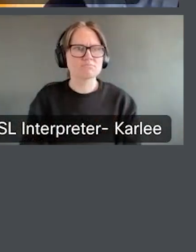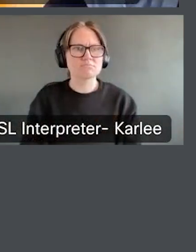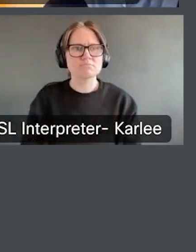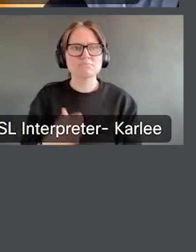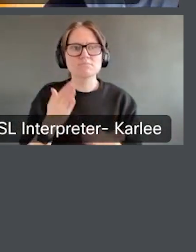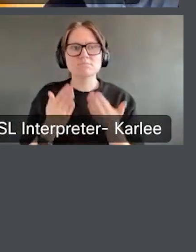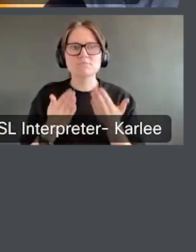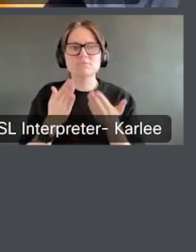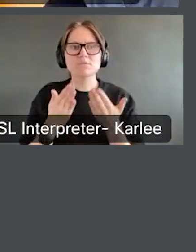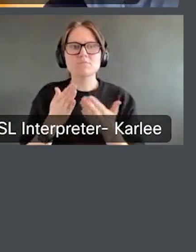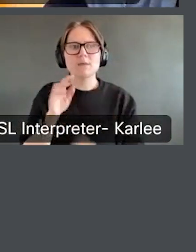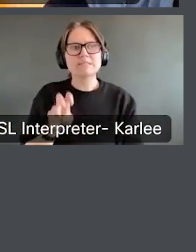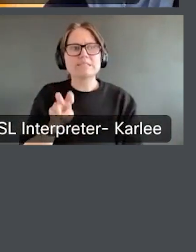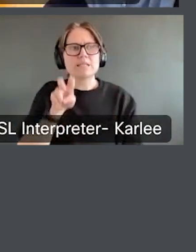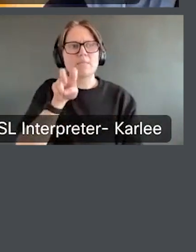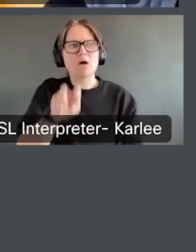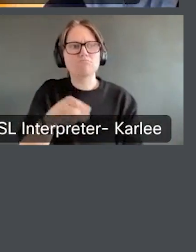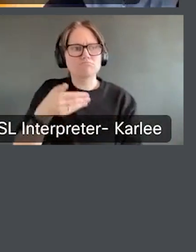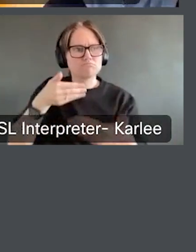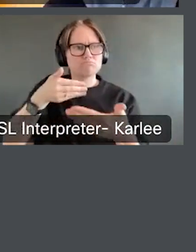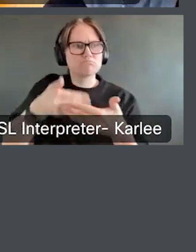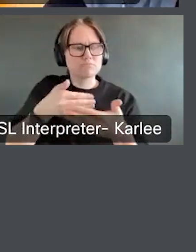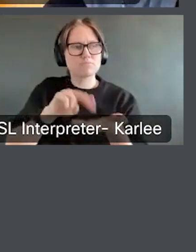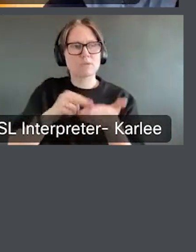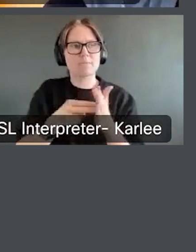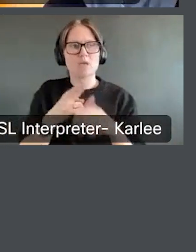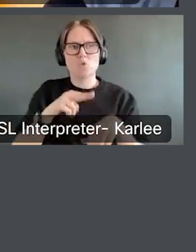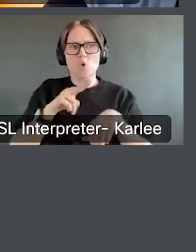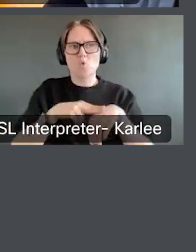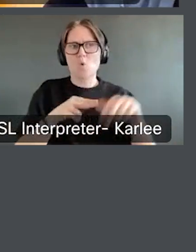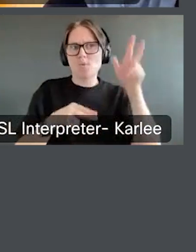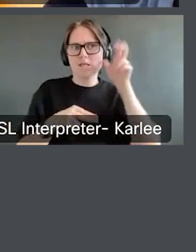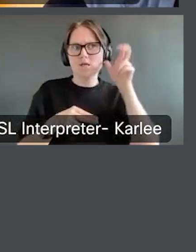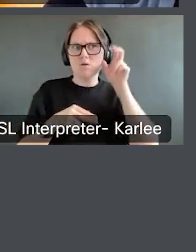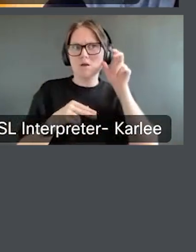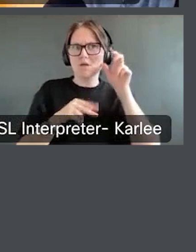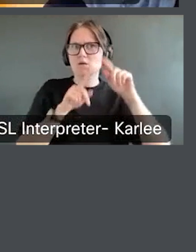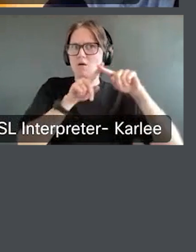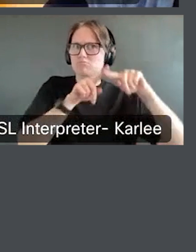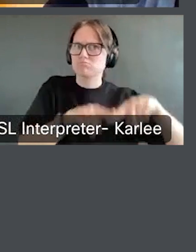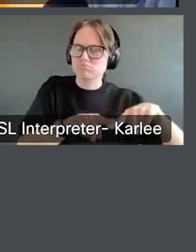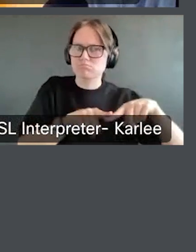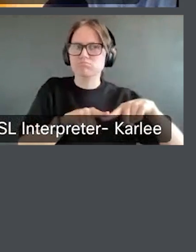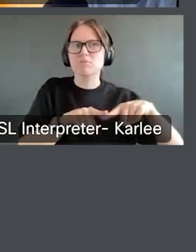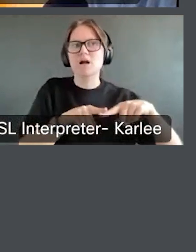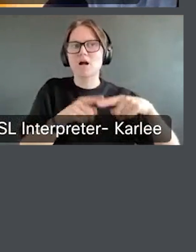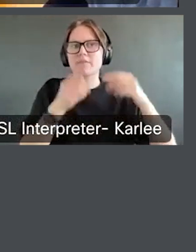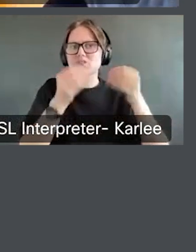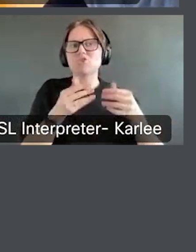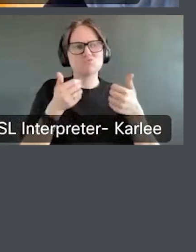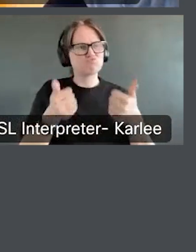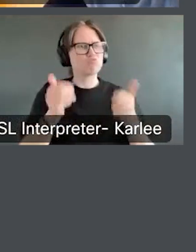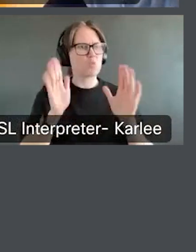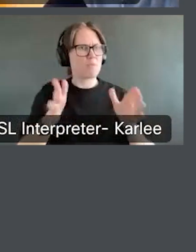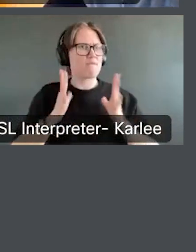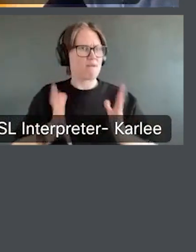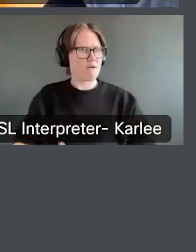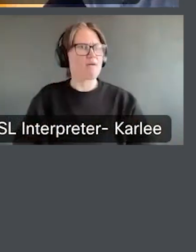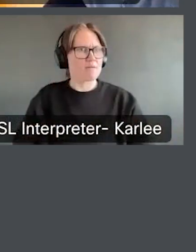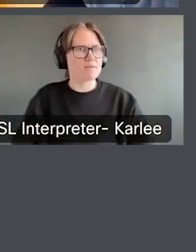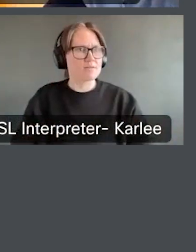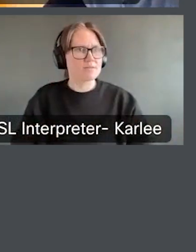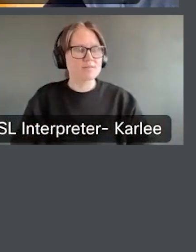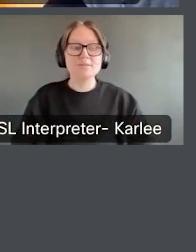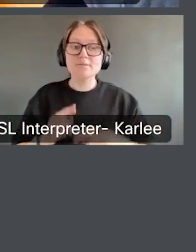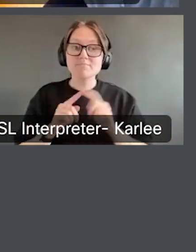so their normal hearing ear is aimed towards the teacher and everything will be okay. But these children were not